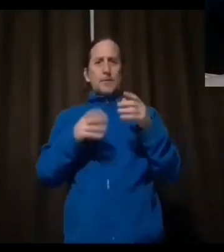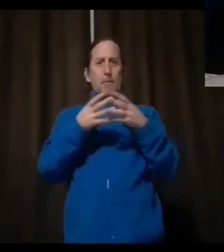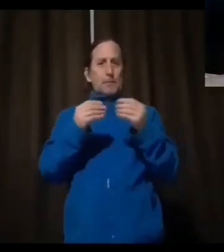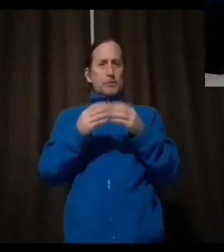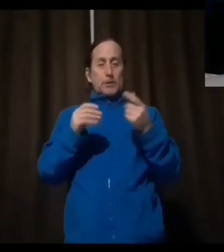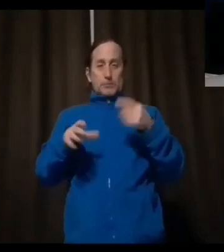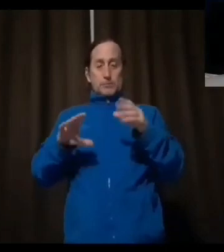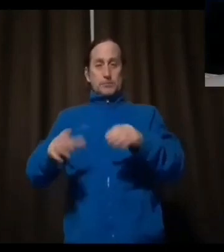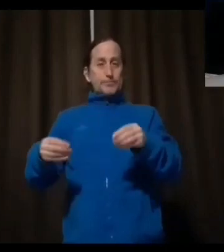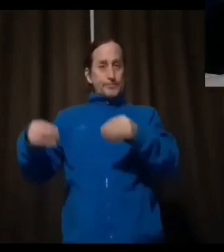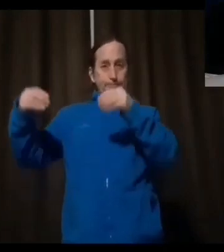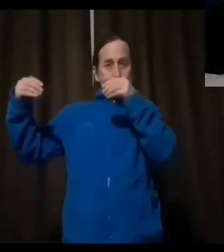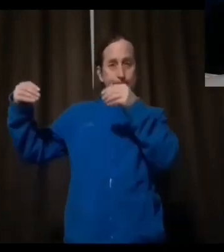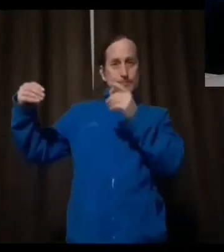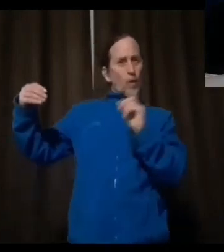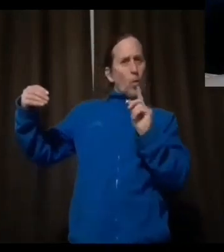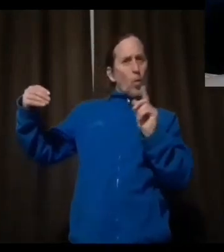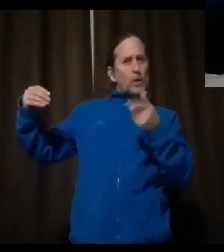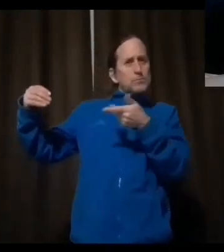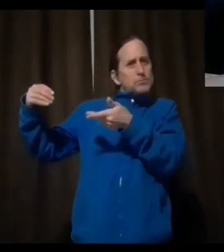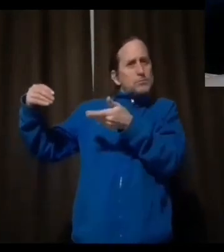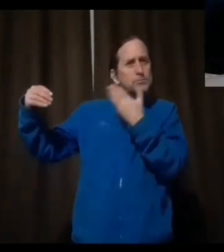We have an interference pattern.